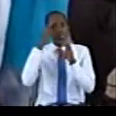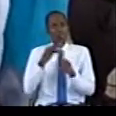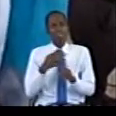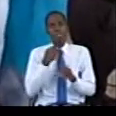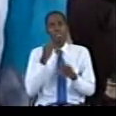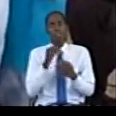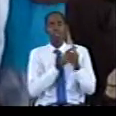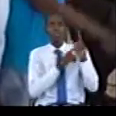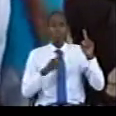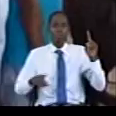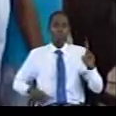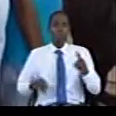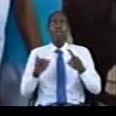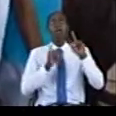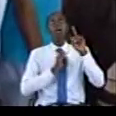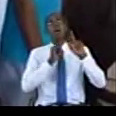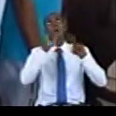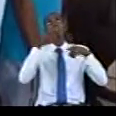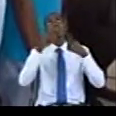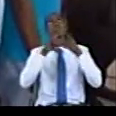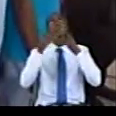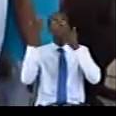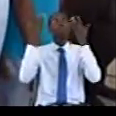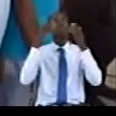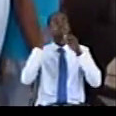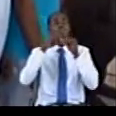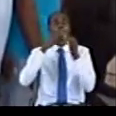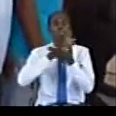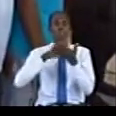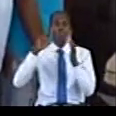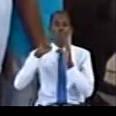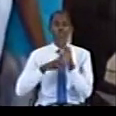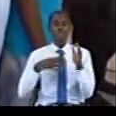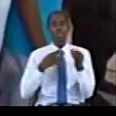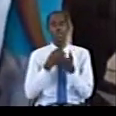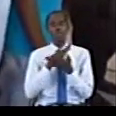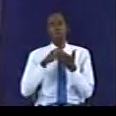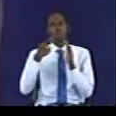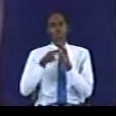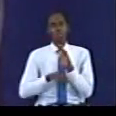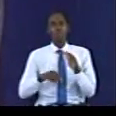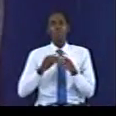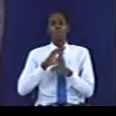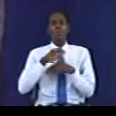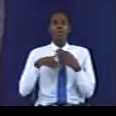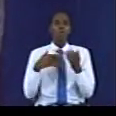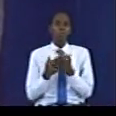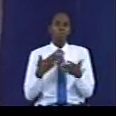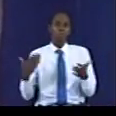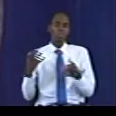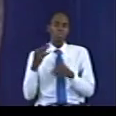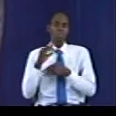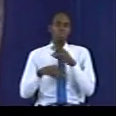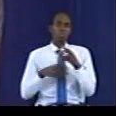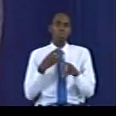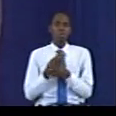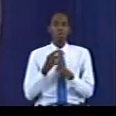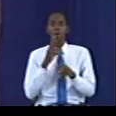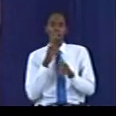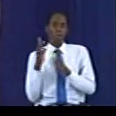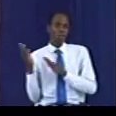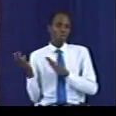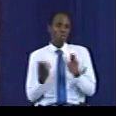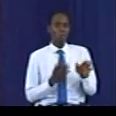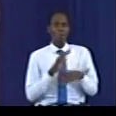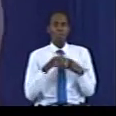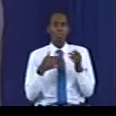I'm going to serve you in righteousness and holiness. All the things of the world I abandon. All the things of the world I